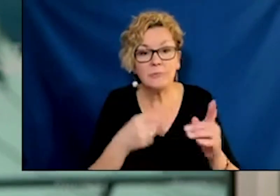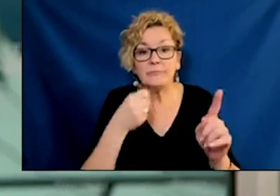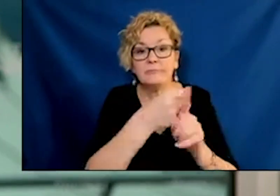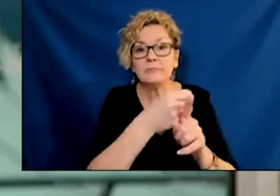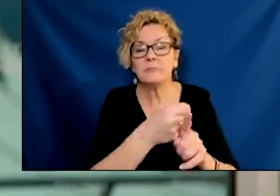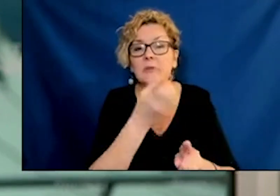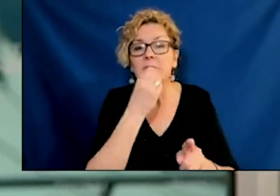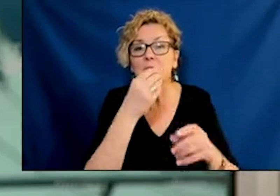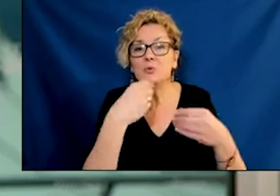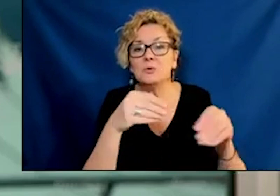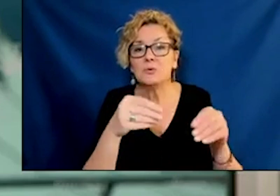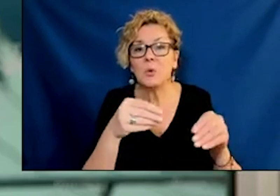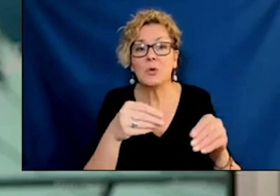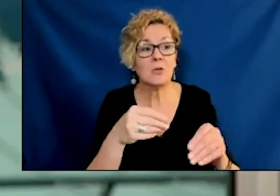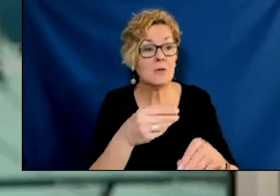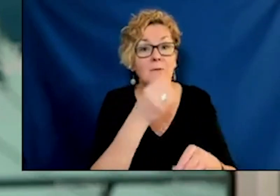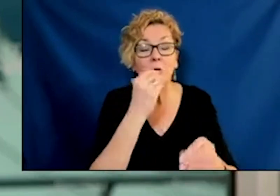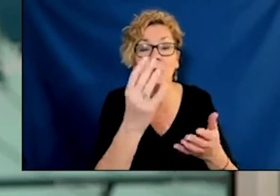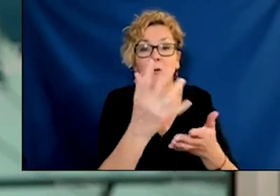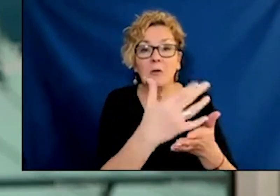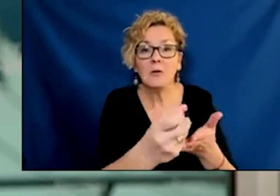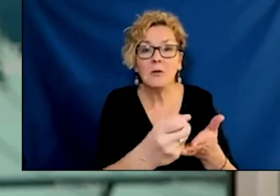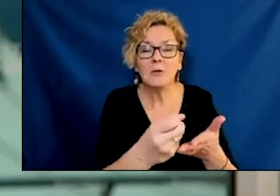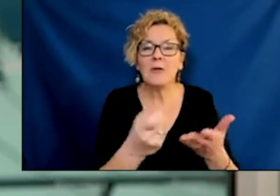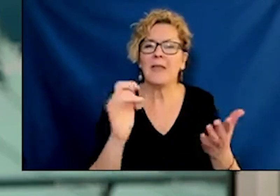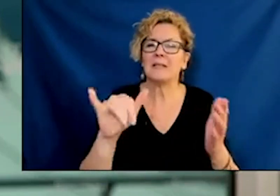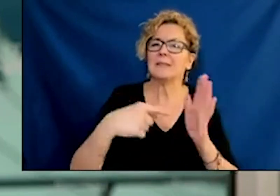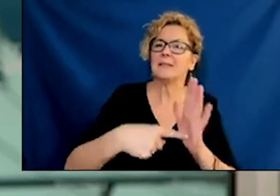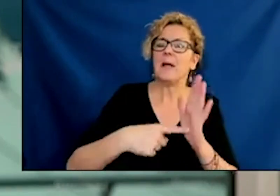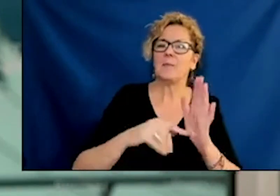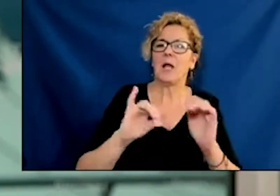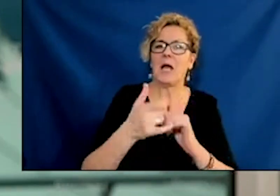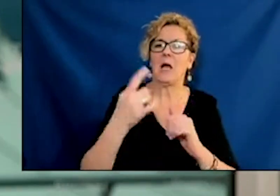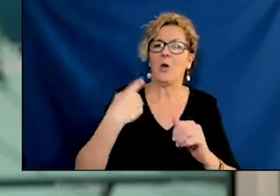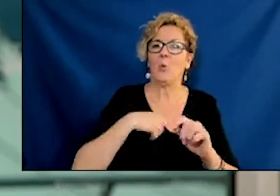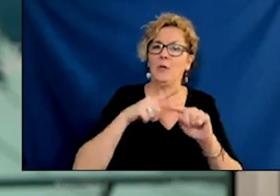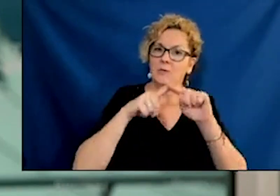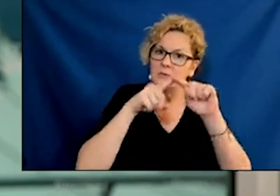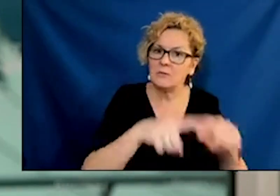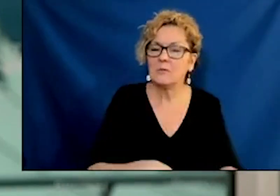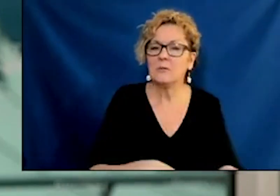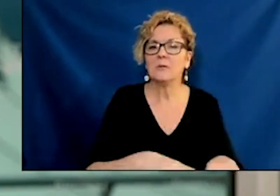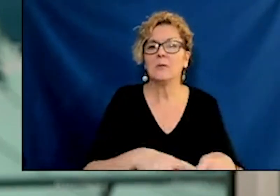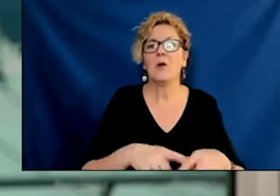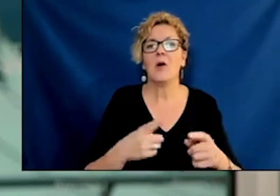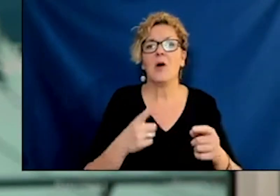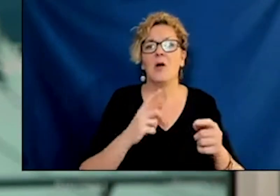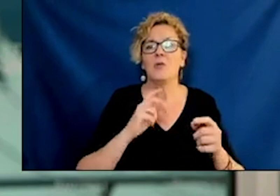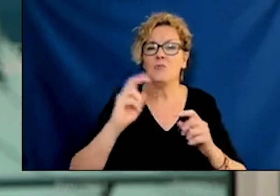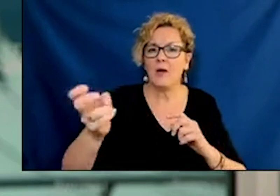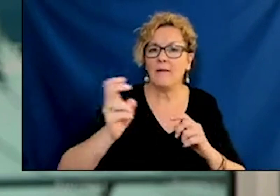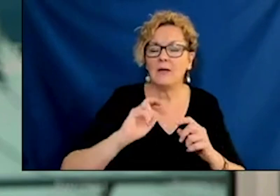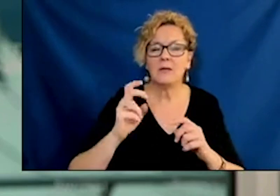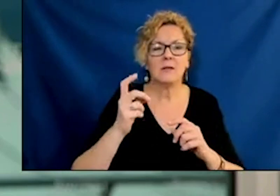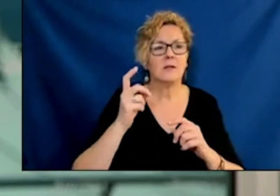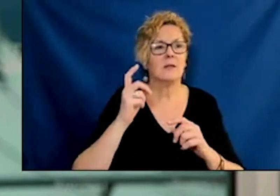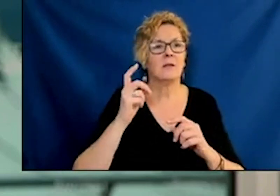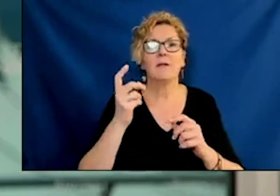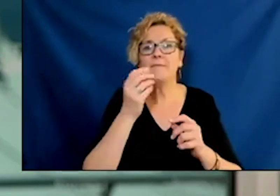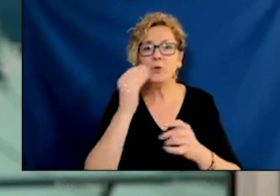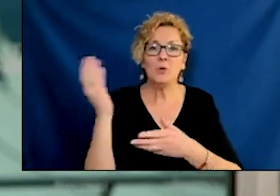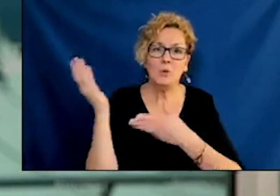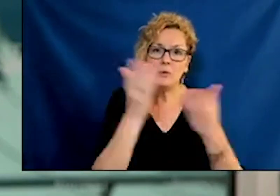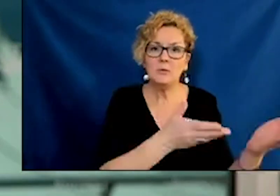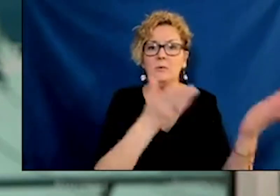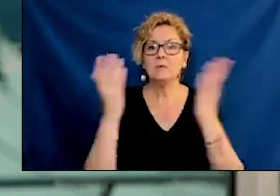New Zealand model of COVID-0 is achievable in this province. Obviously, we want to get this as low as we possibly